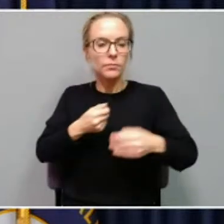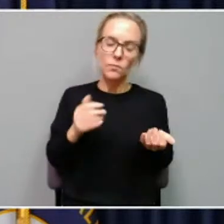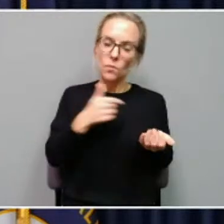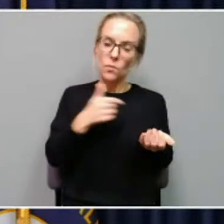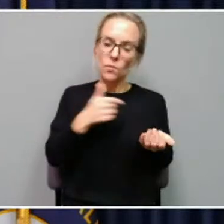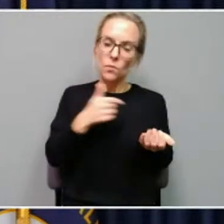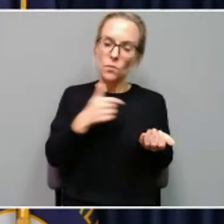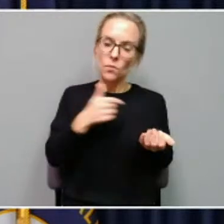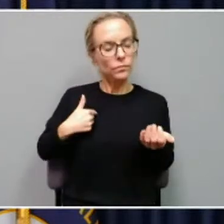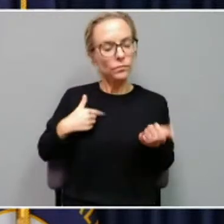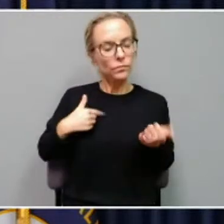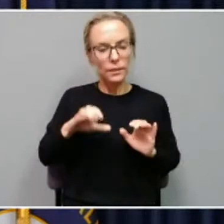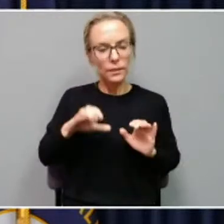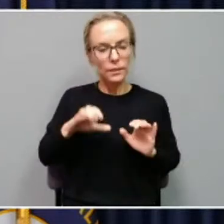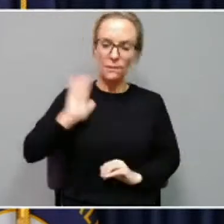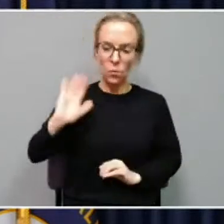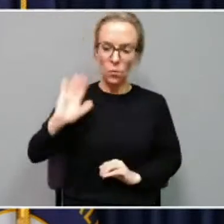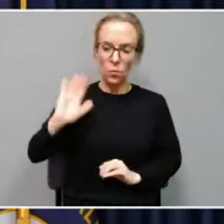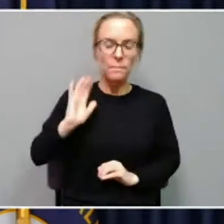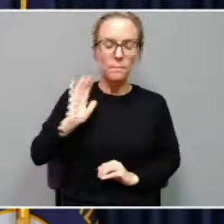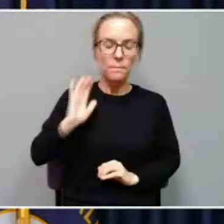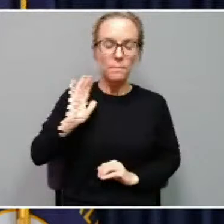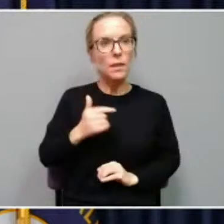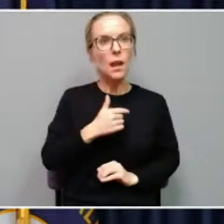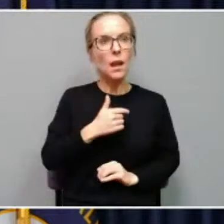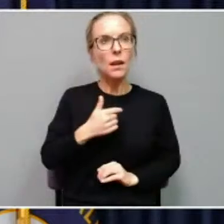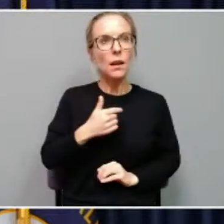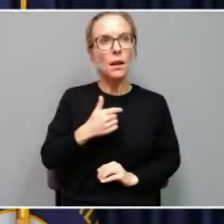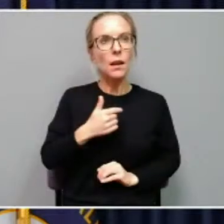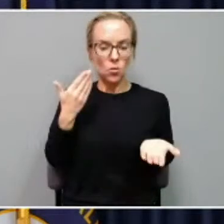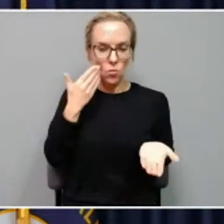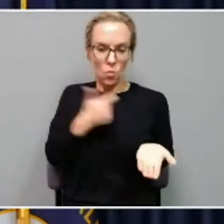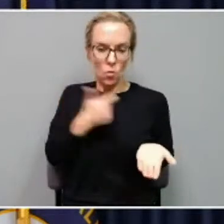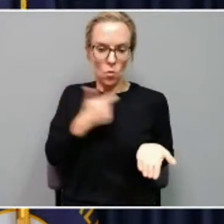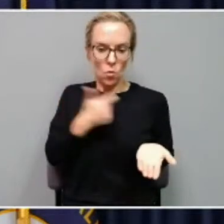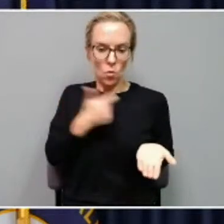We've done it before, and I know that we can do it